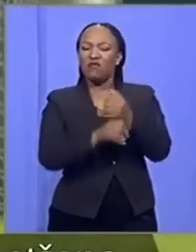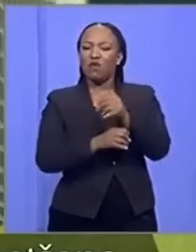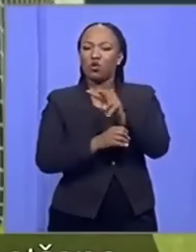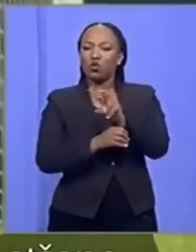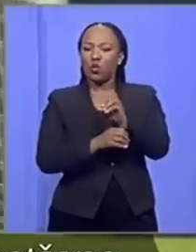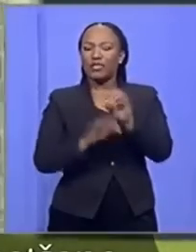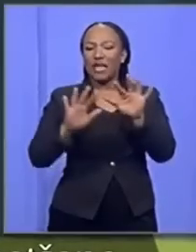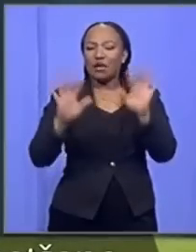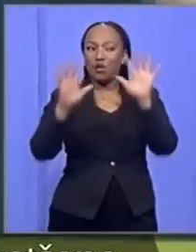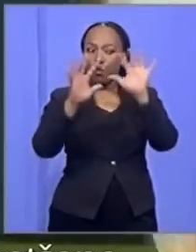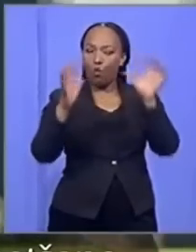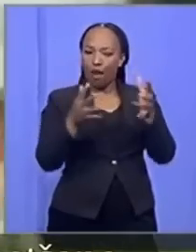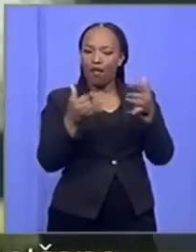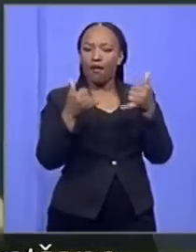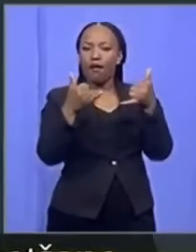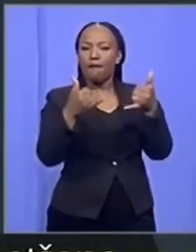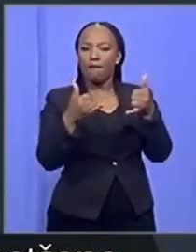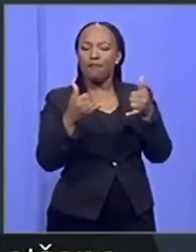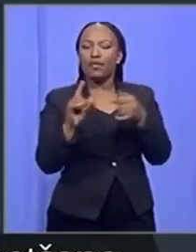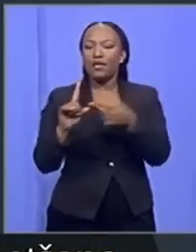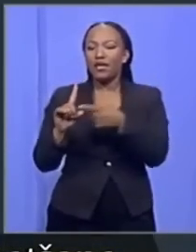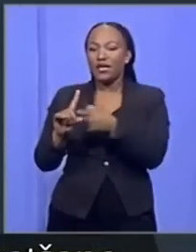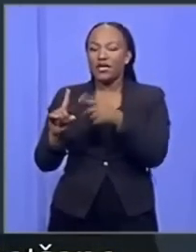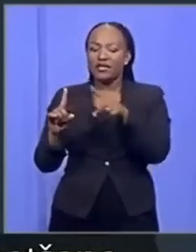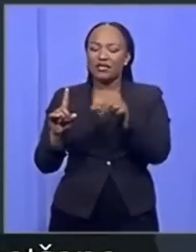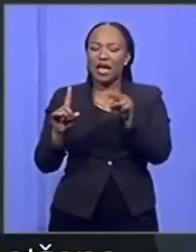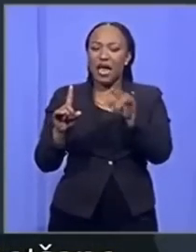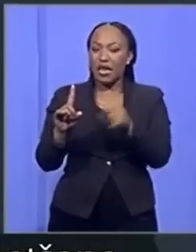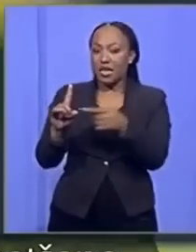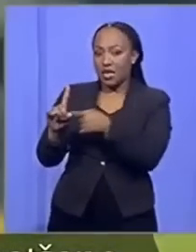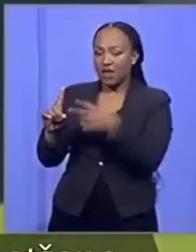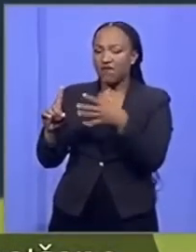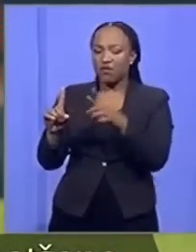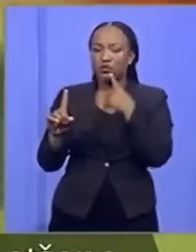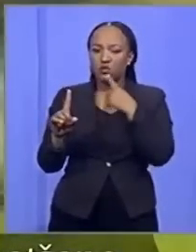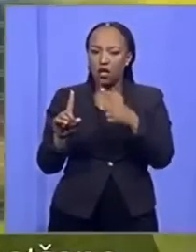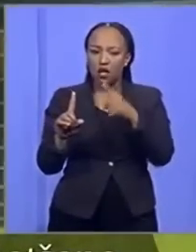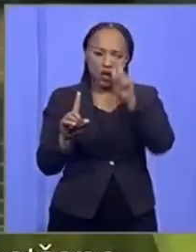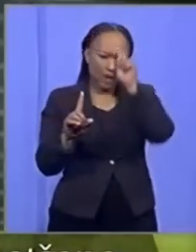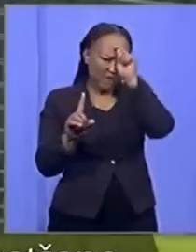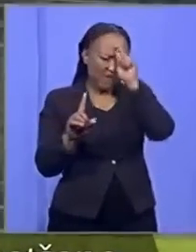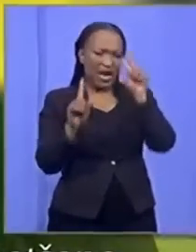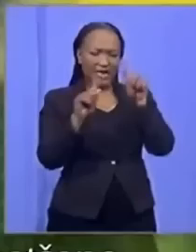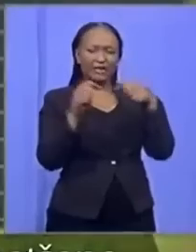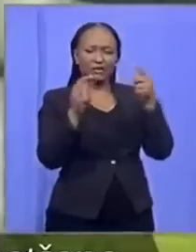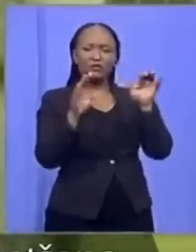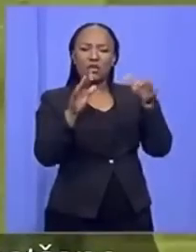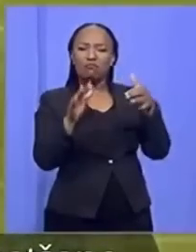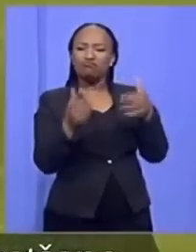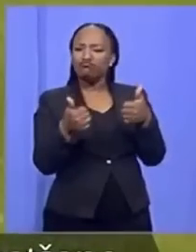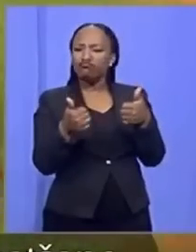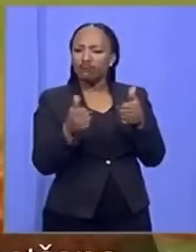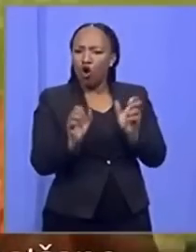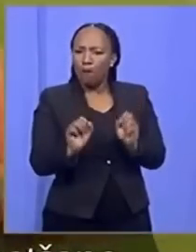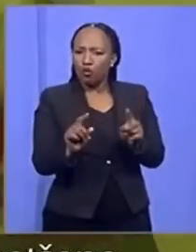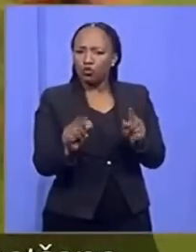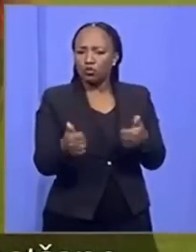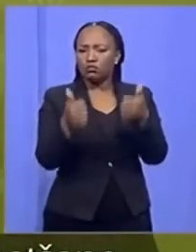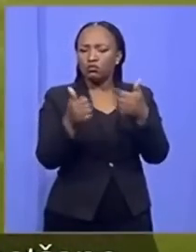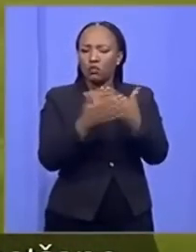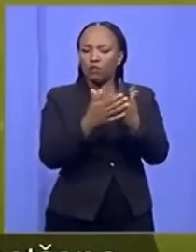Gomme mopresidente wa SAFA Danny Jordan o re Bafana ba na le sebaka se se botse go ya dipapading tša sebjana